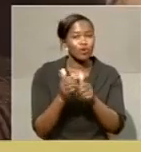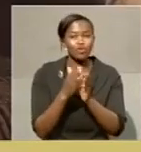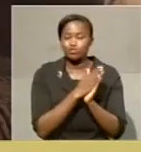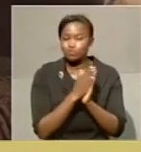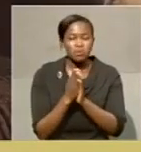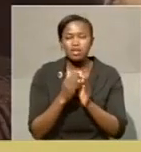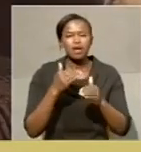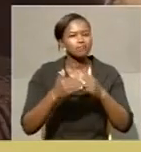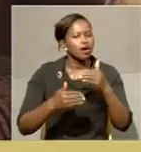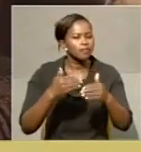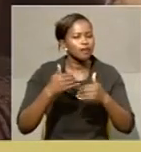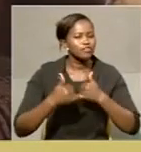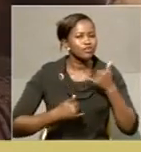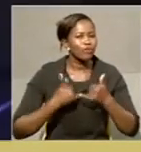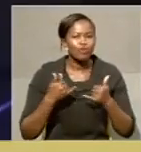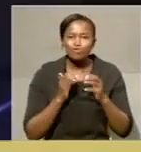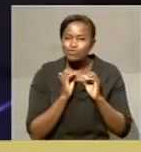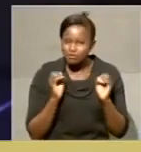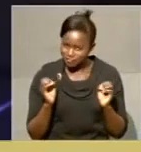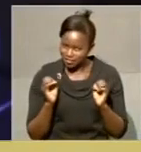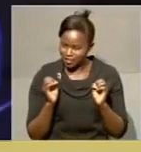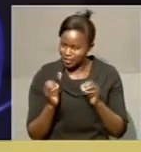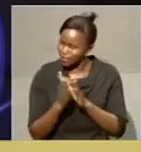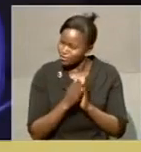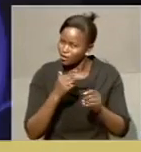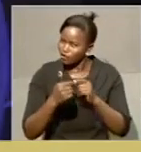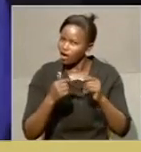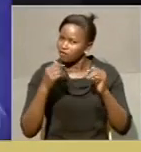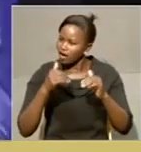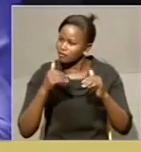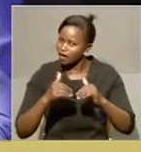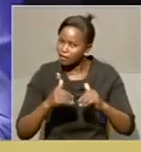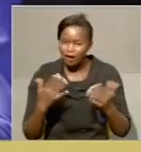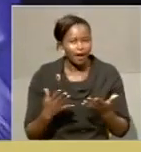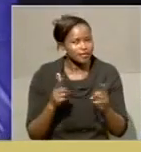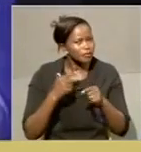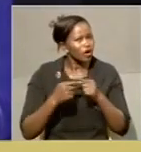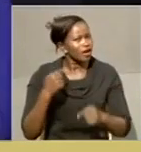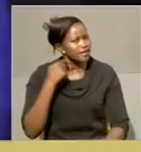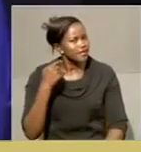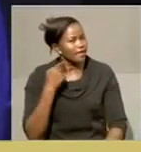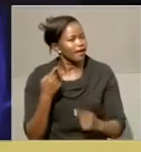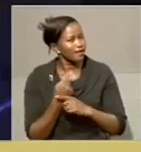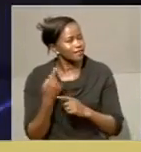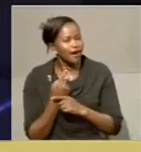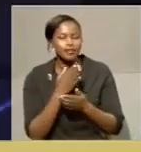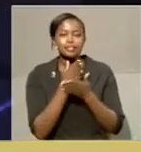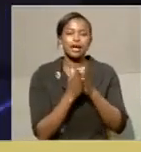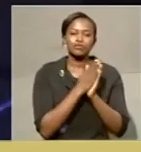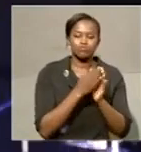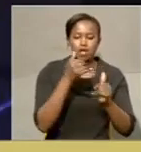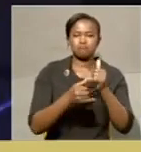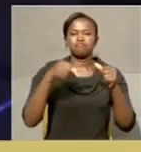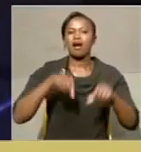to continue with the joy. It doesn't seem to continue with the relation that we continue with here. You know, some stories end up